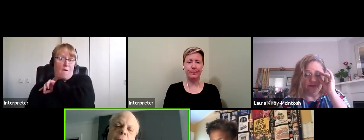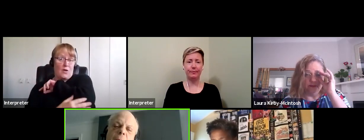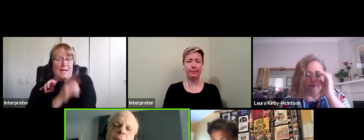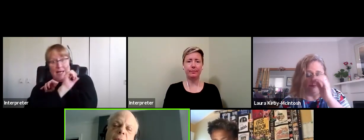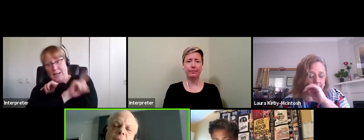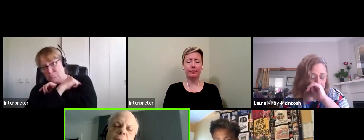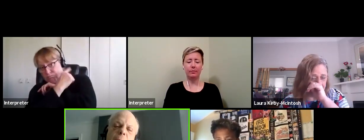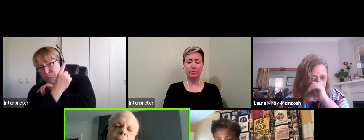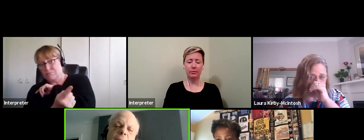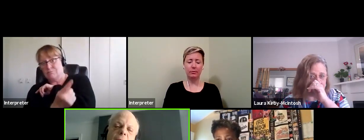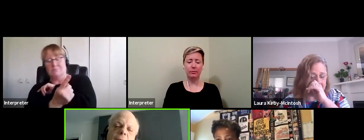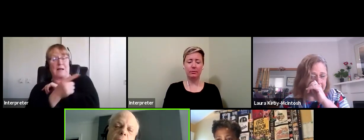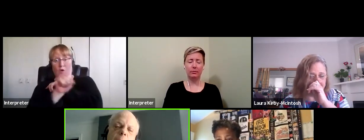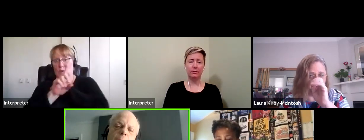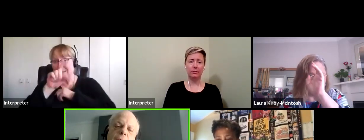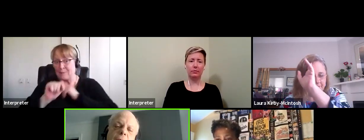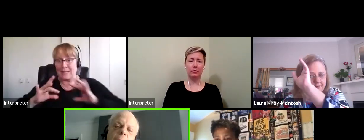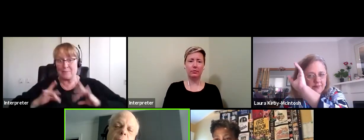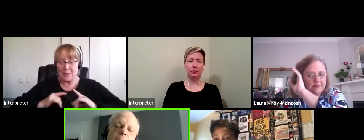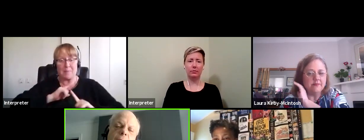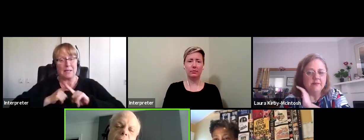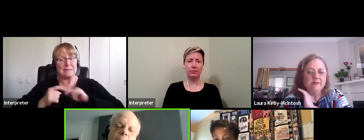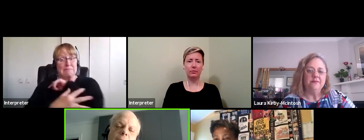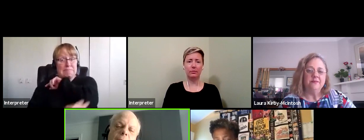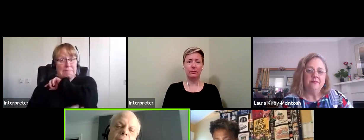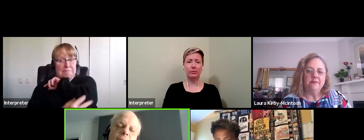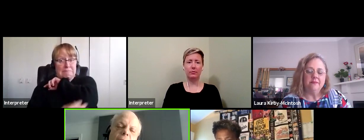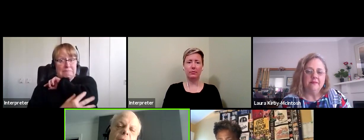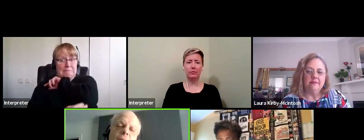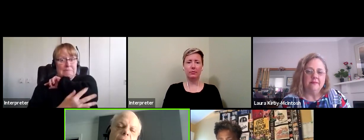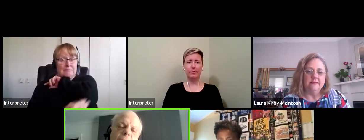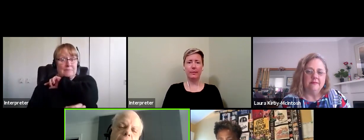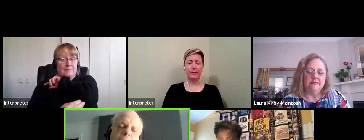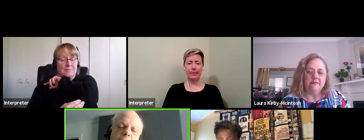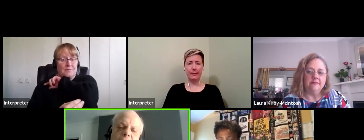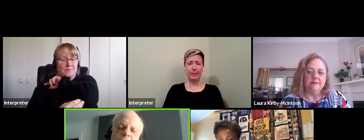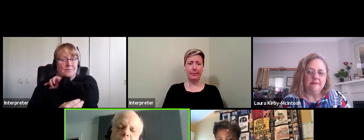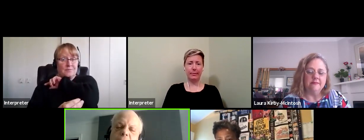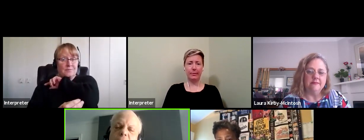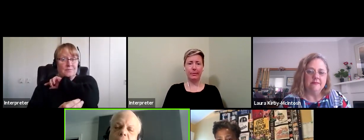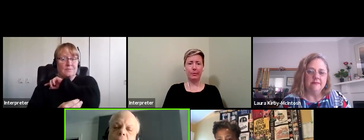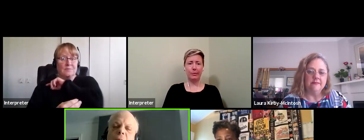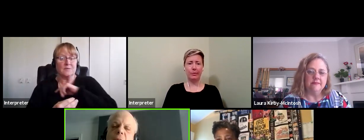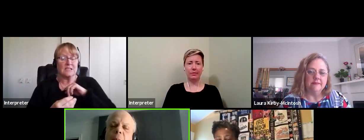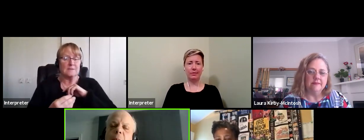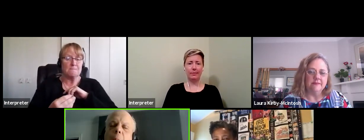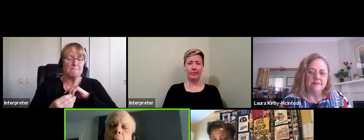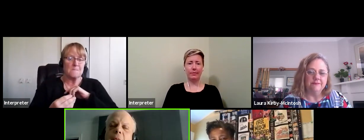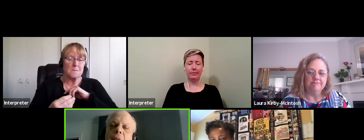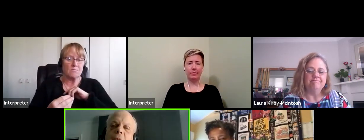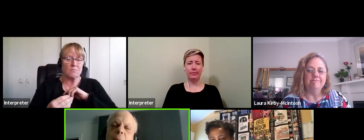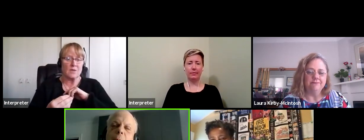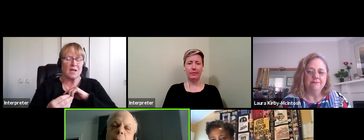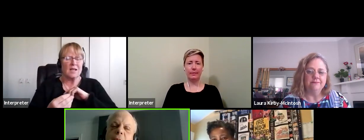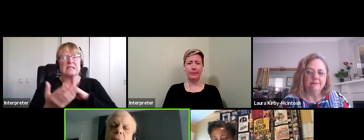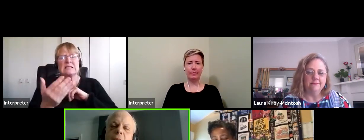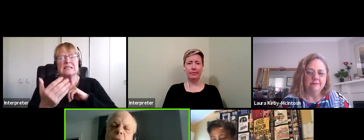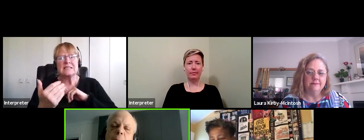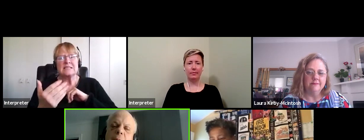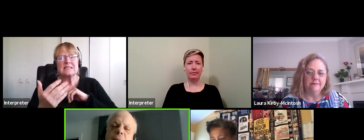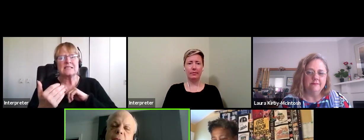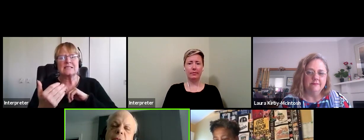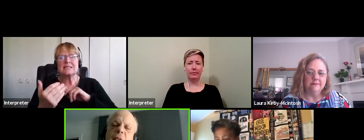with disabilities live in poverty, and disproportionately people living in poverty have disabilities. Can you talk about the